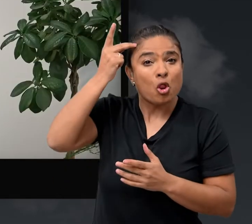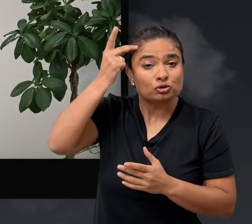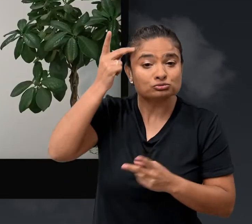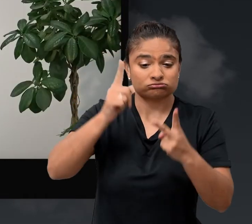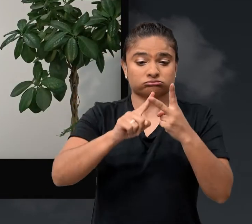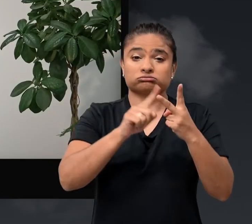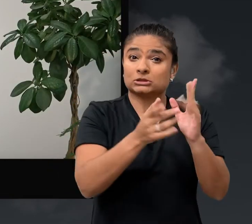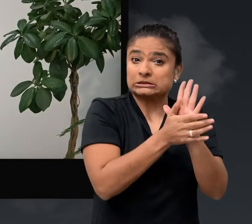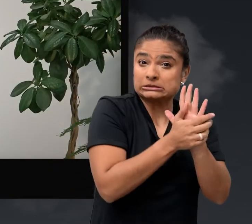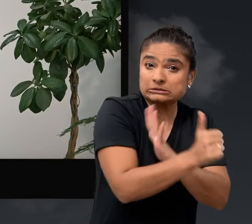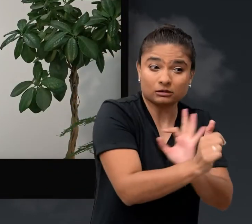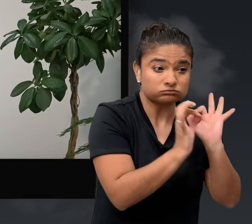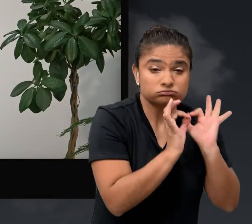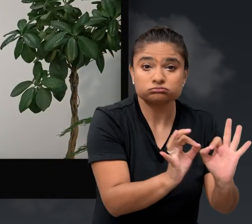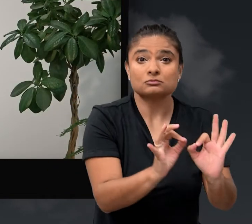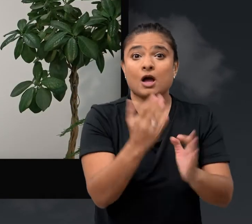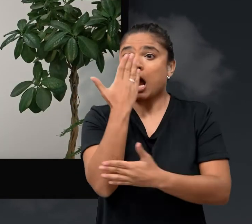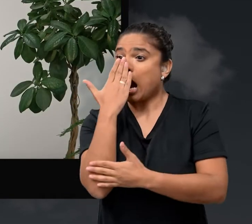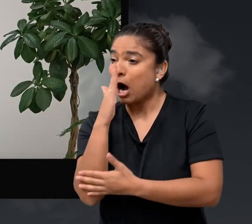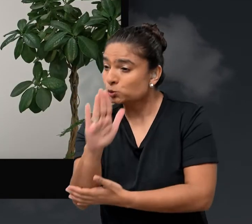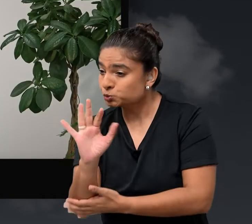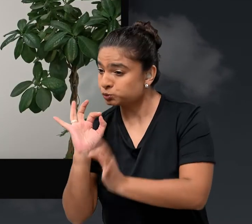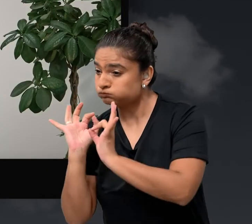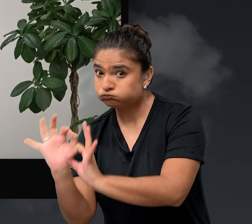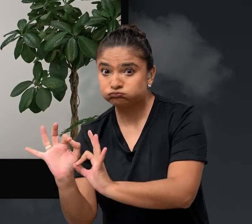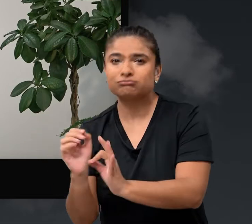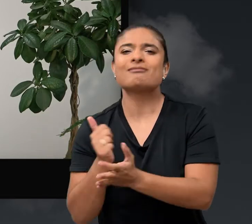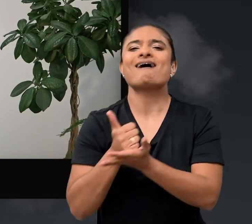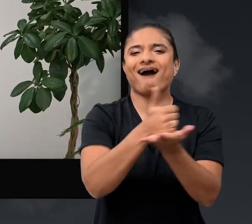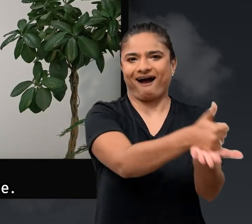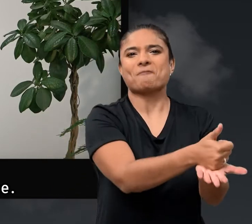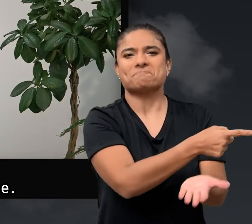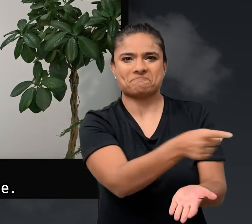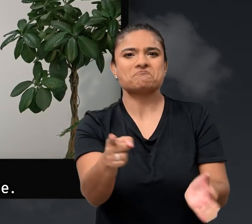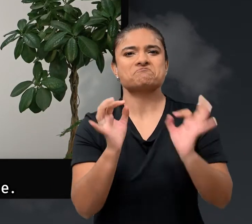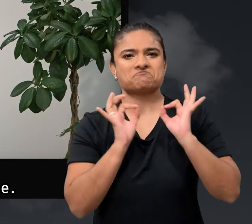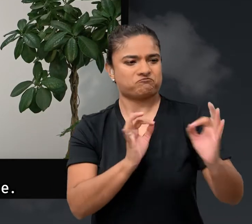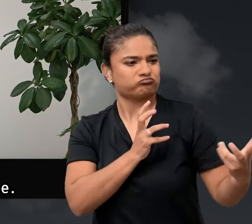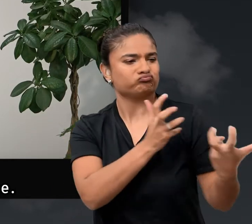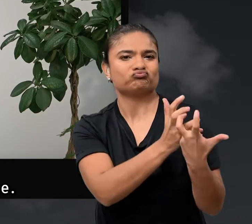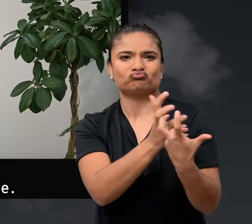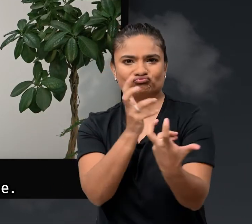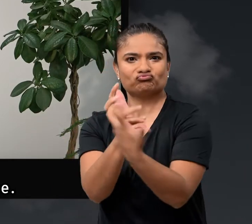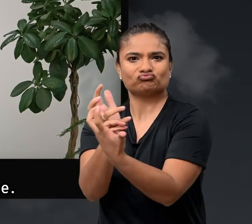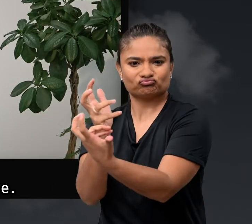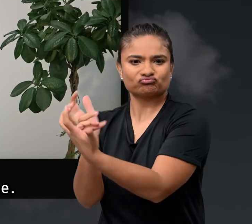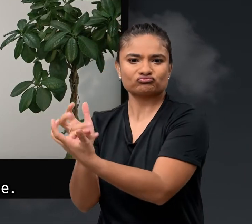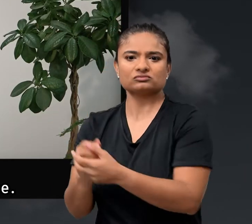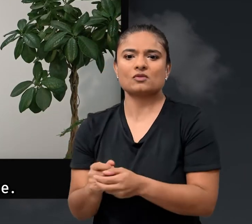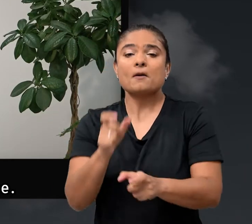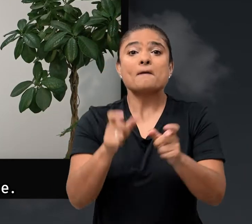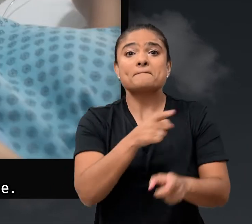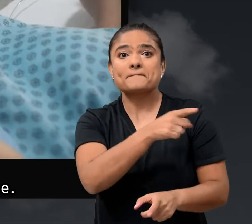the knowledge, the skill, and attitude to afford people with